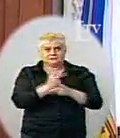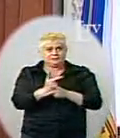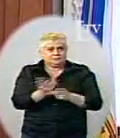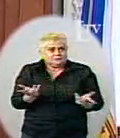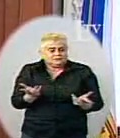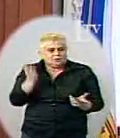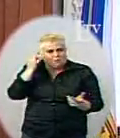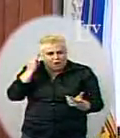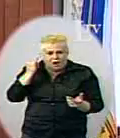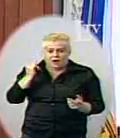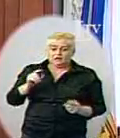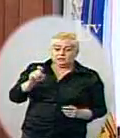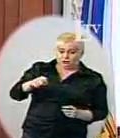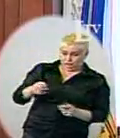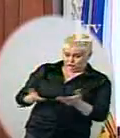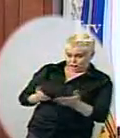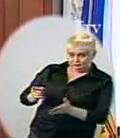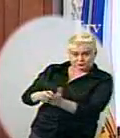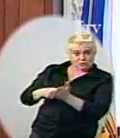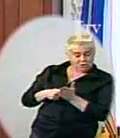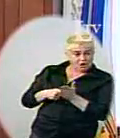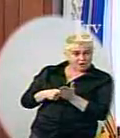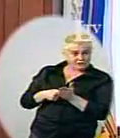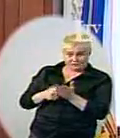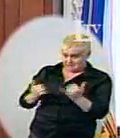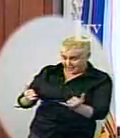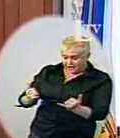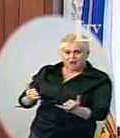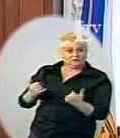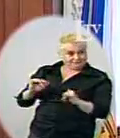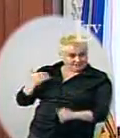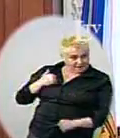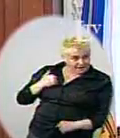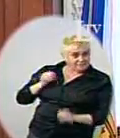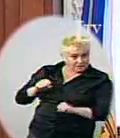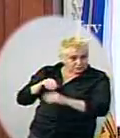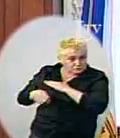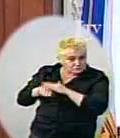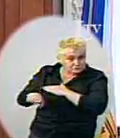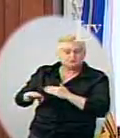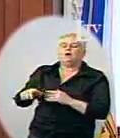be there when they need them now and for generations to come.